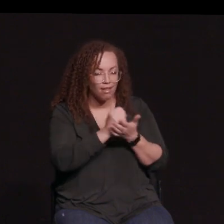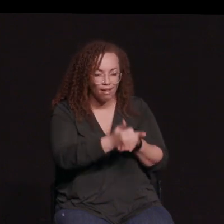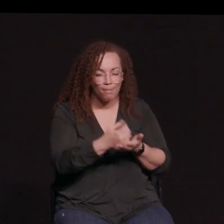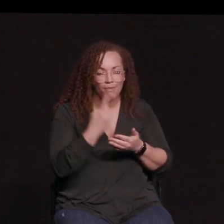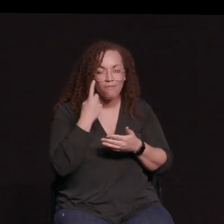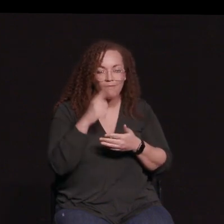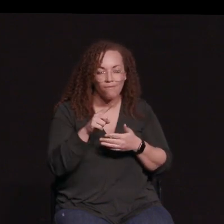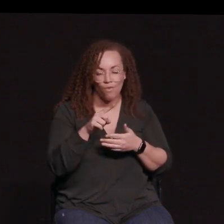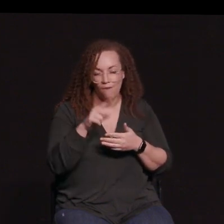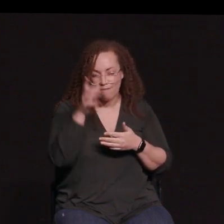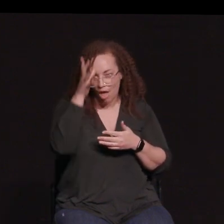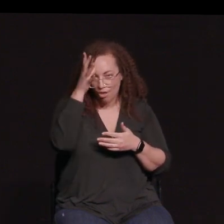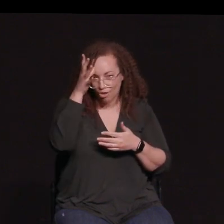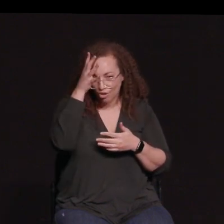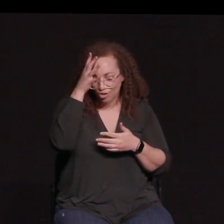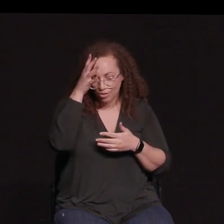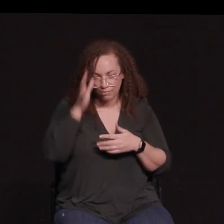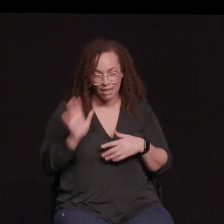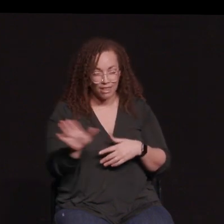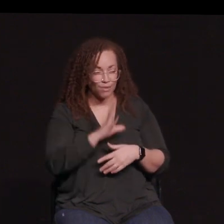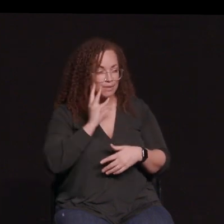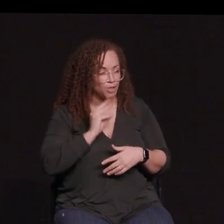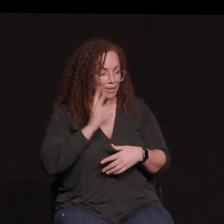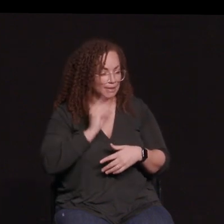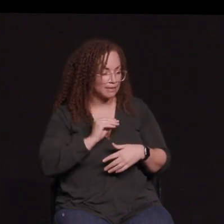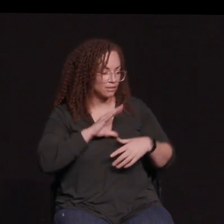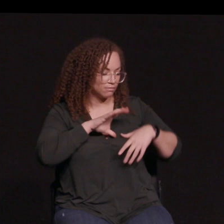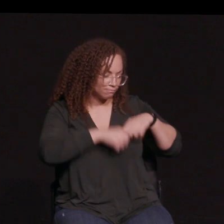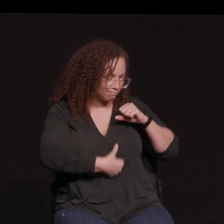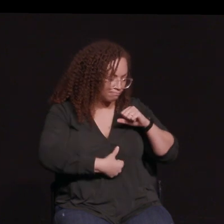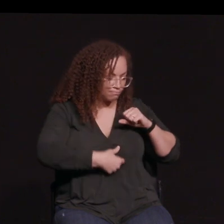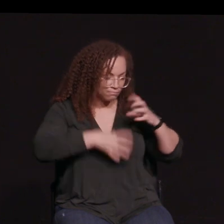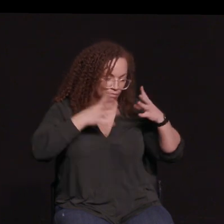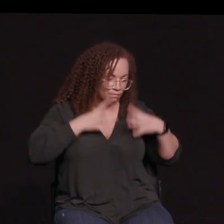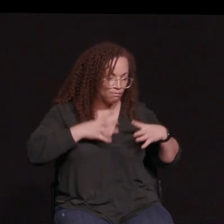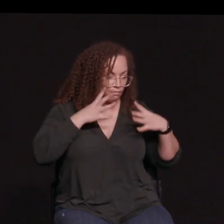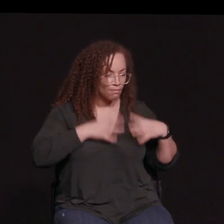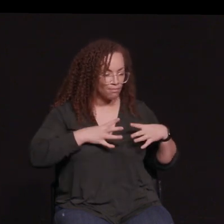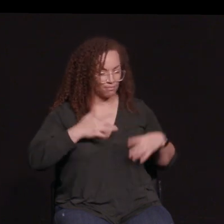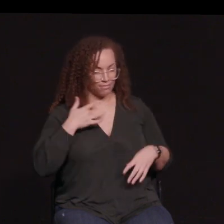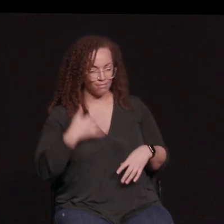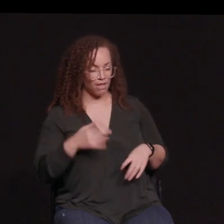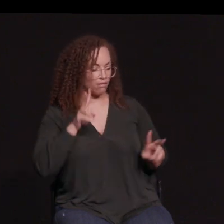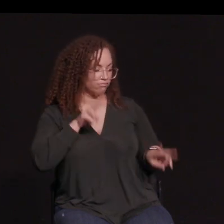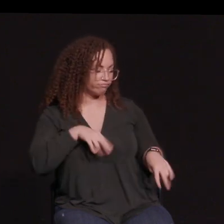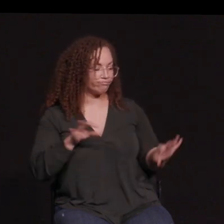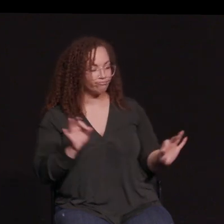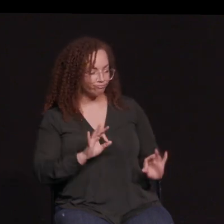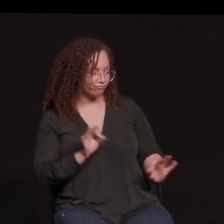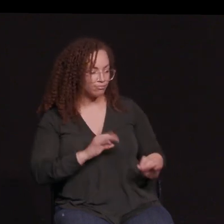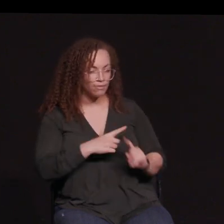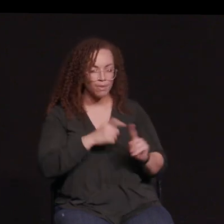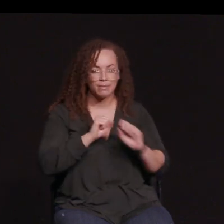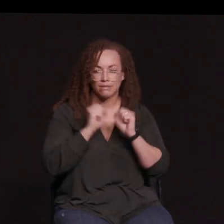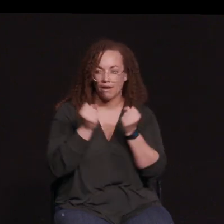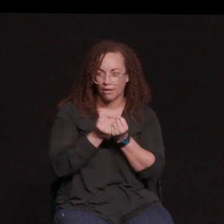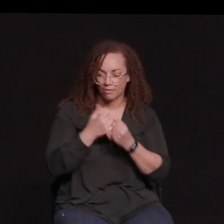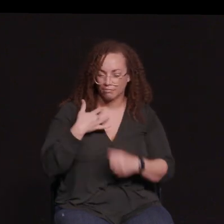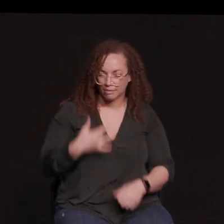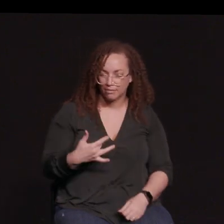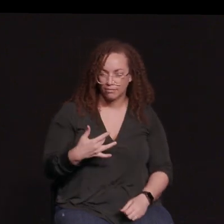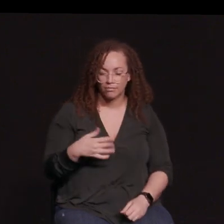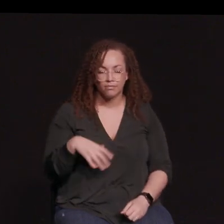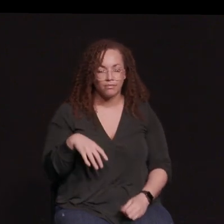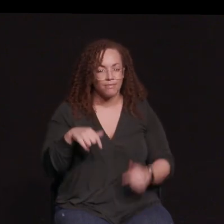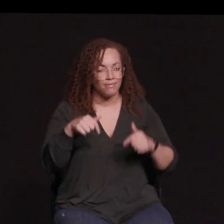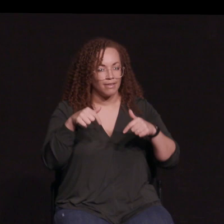their experiences of parental grief are often minimized and discounted by society. Toward this effort,